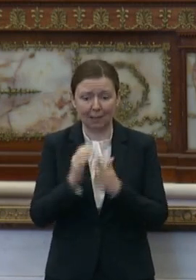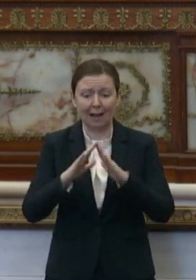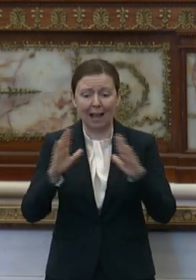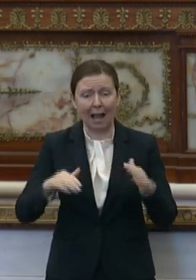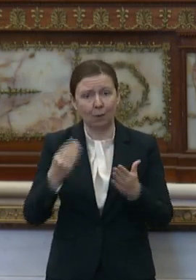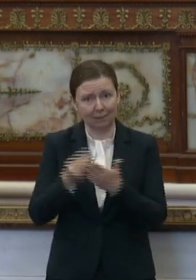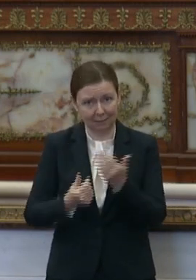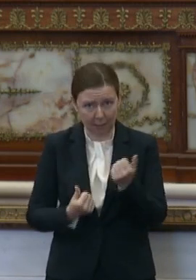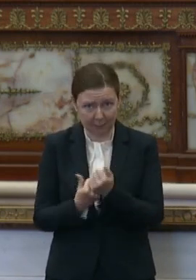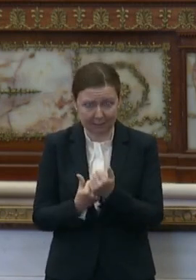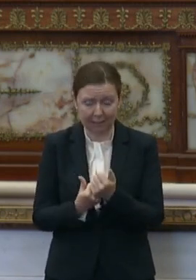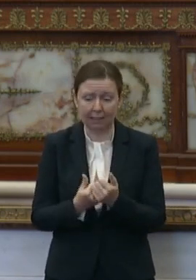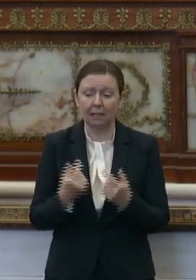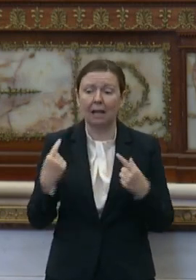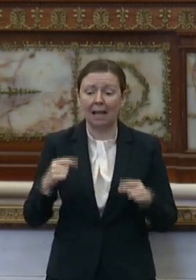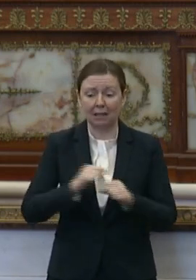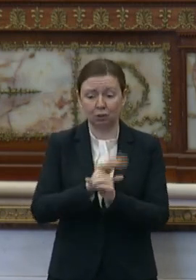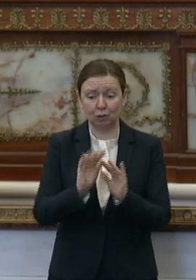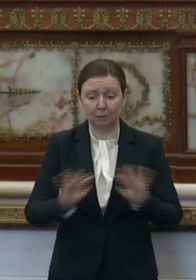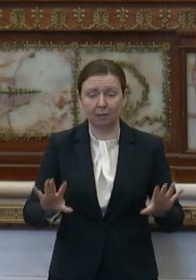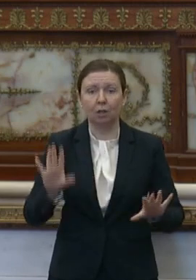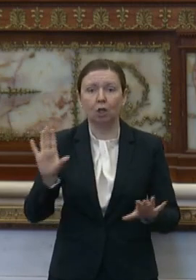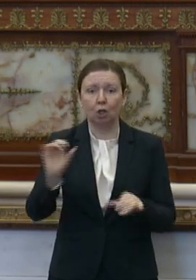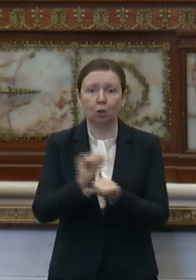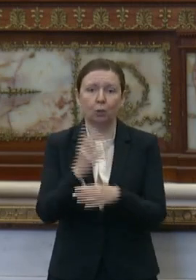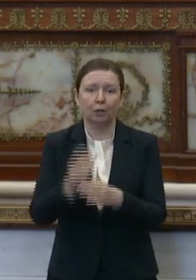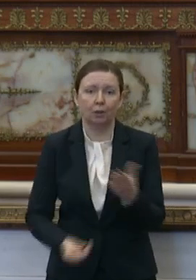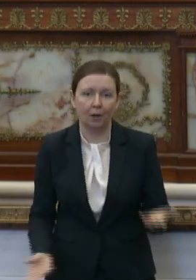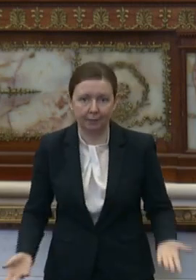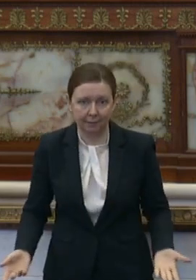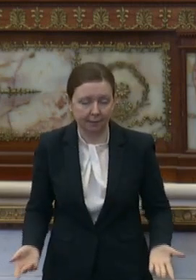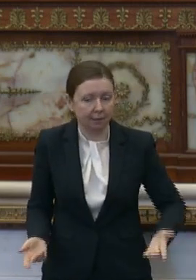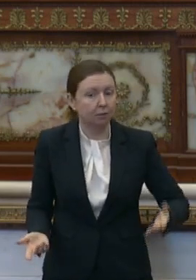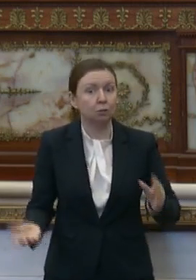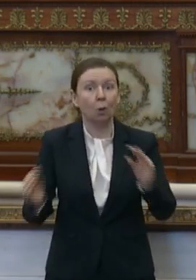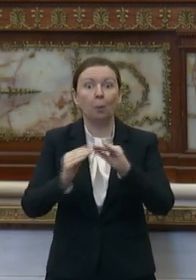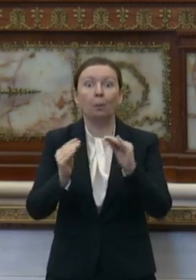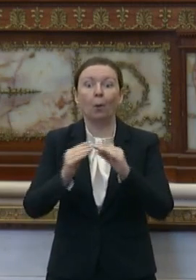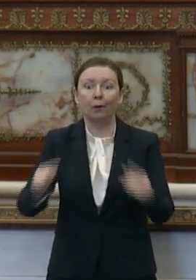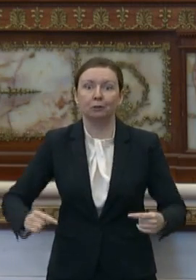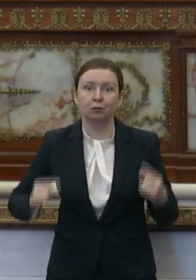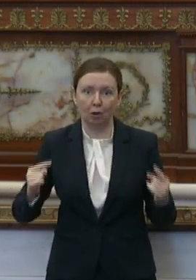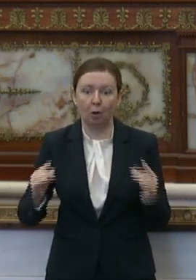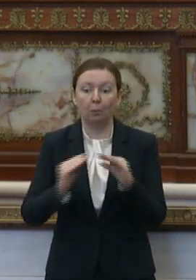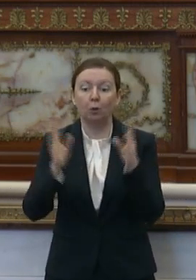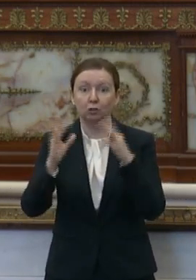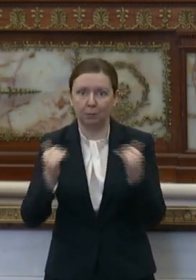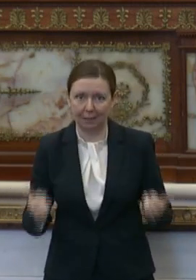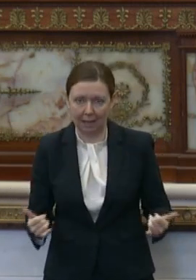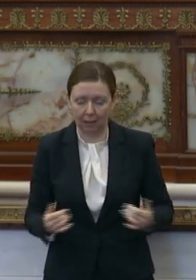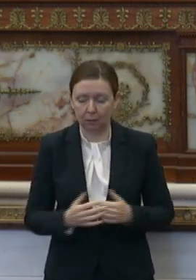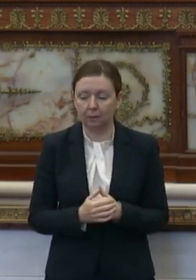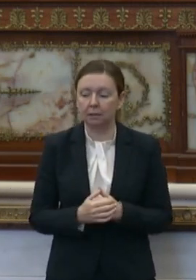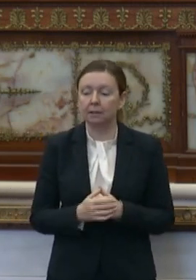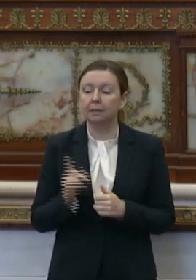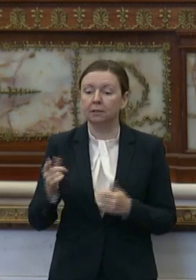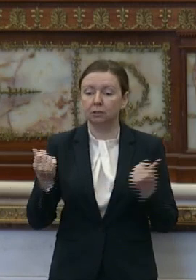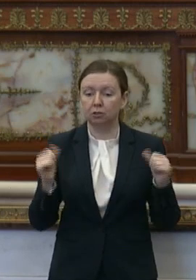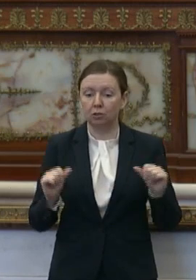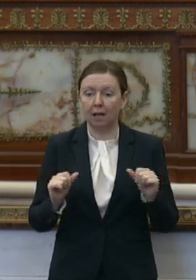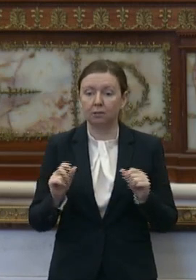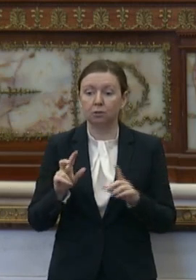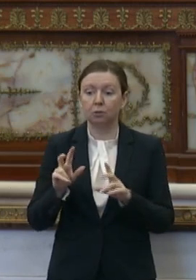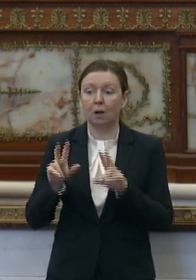subsidy, and during this pandemic, she lost her work, so is in even more trouble. When she tried applying